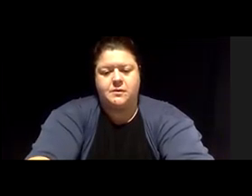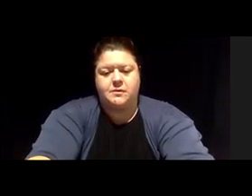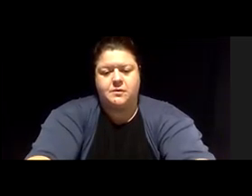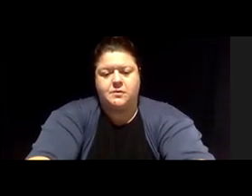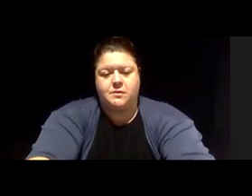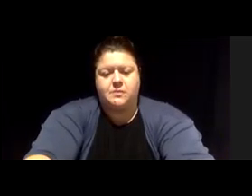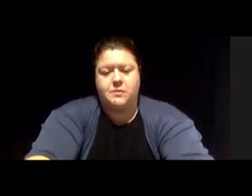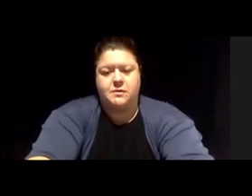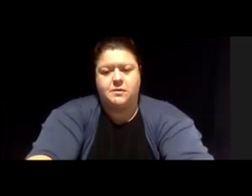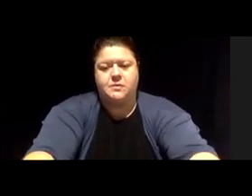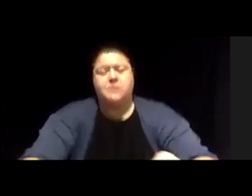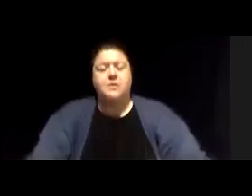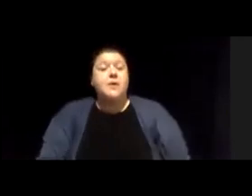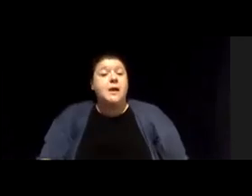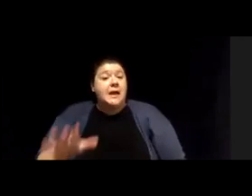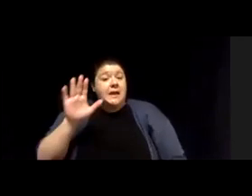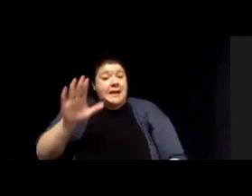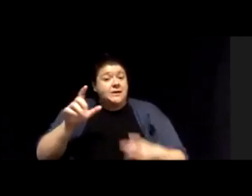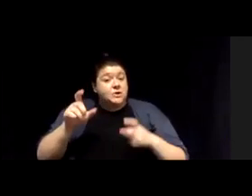through everything.